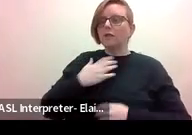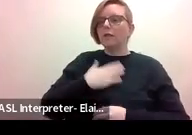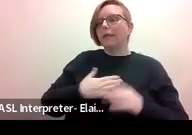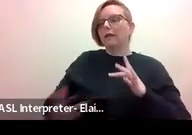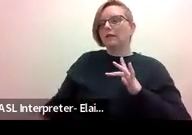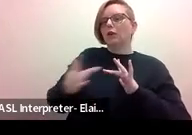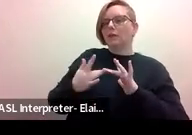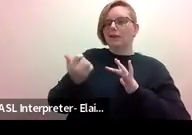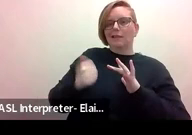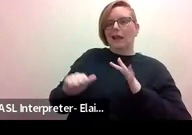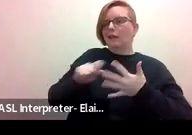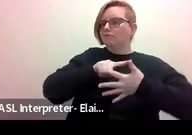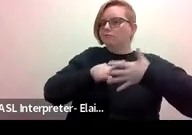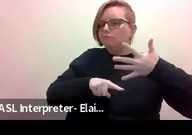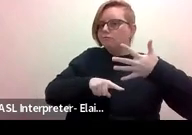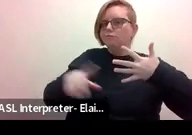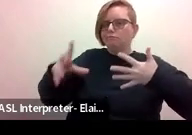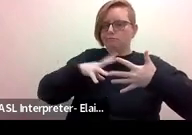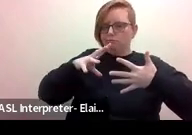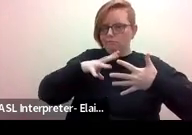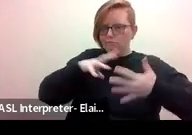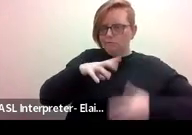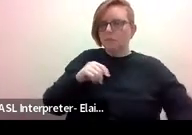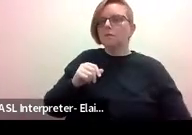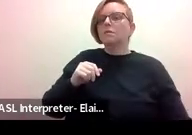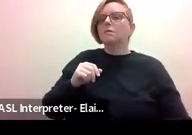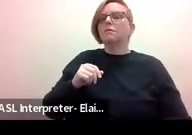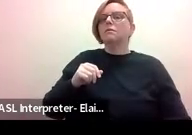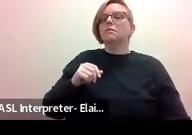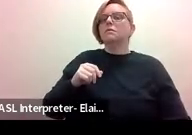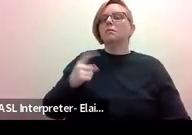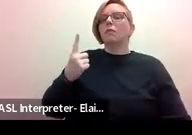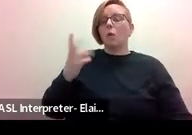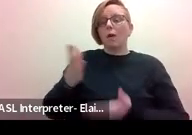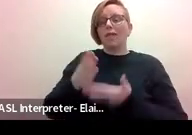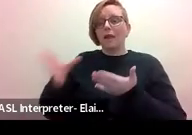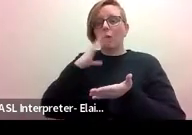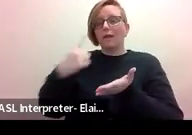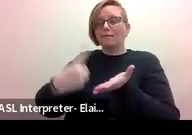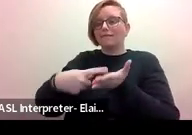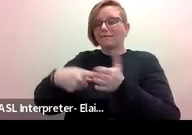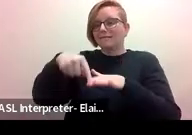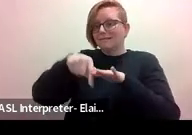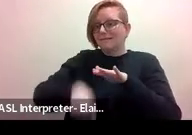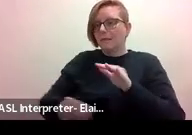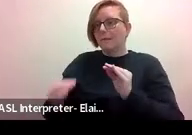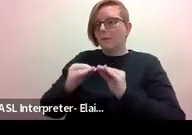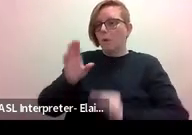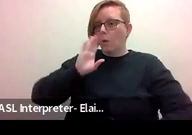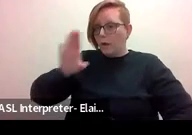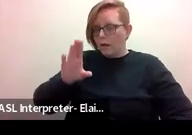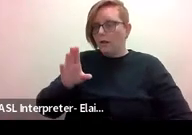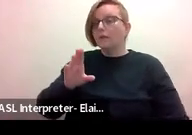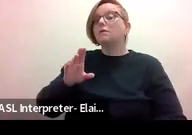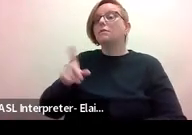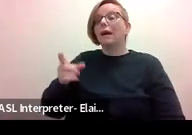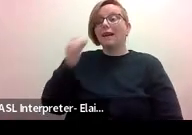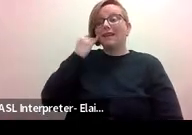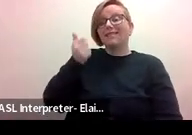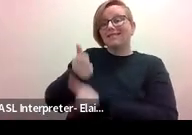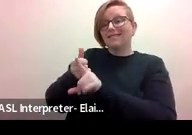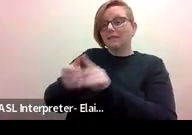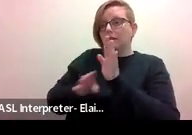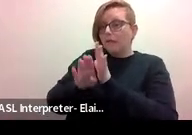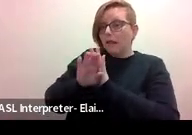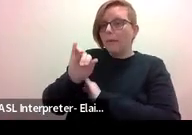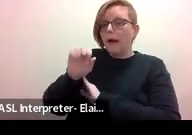us. And also, one of the things we'll talk more about is if you have an IEP that you're developing, a transition